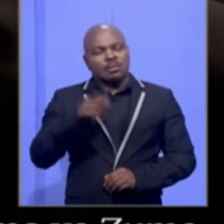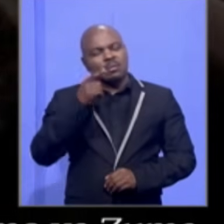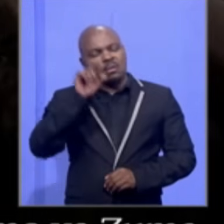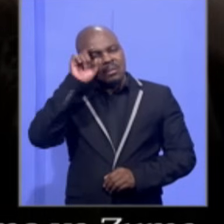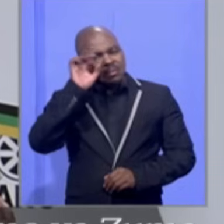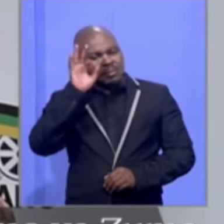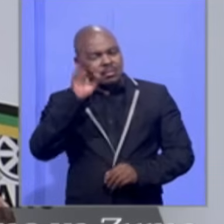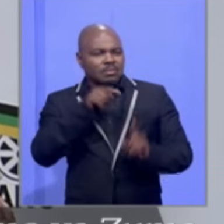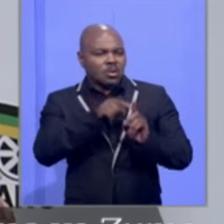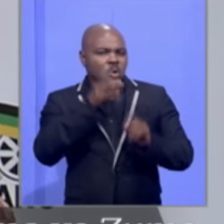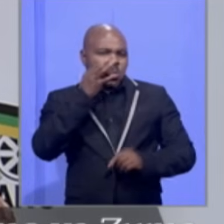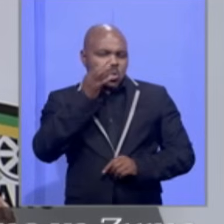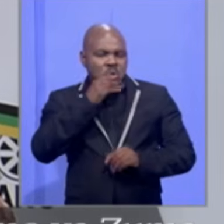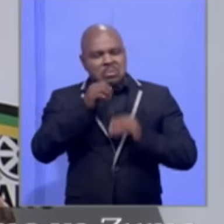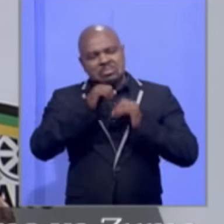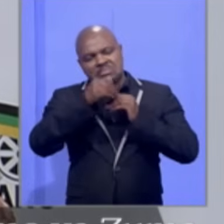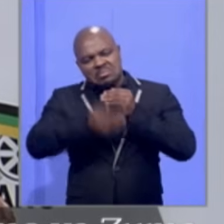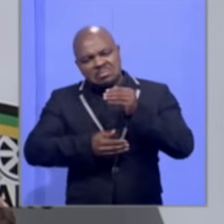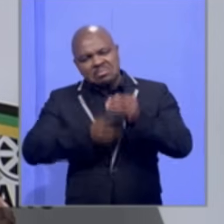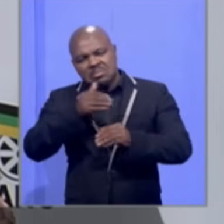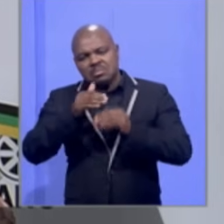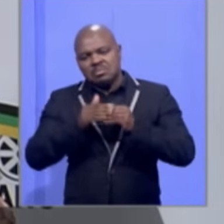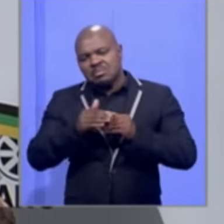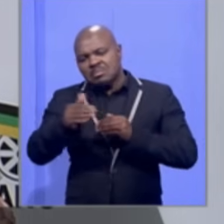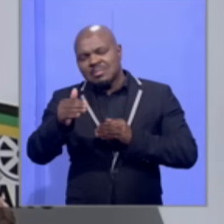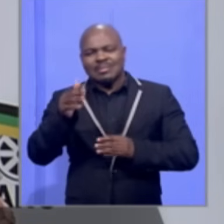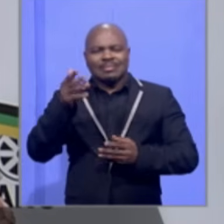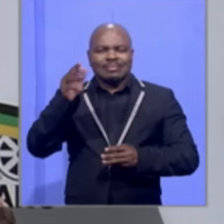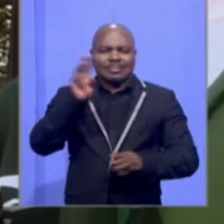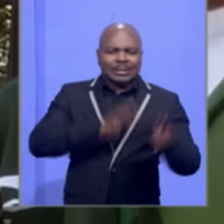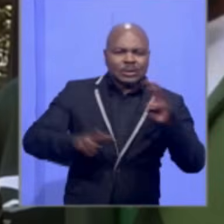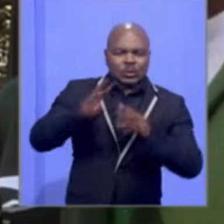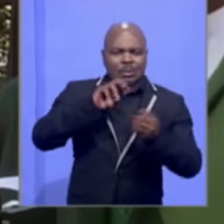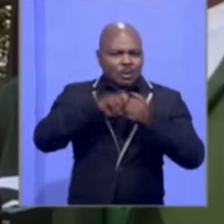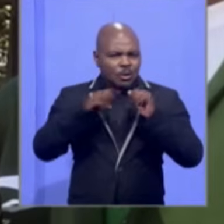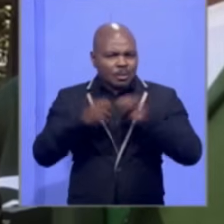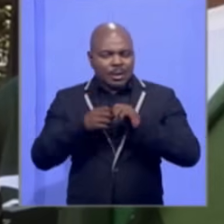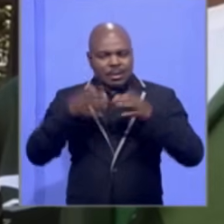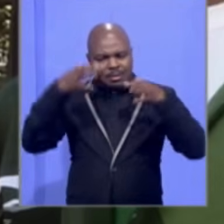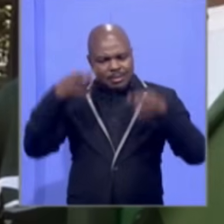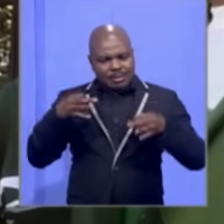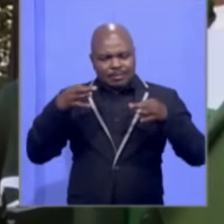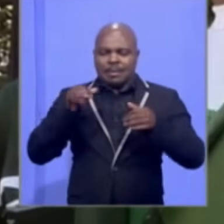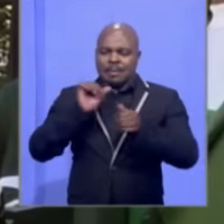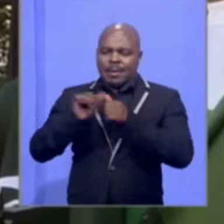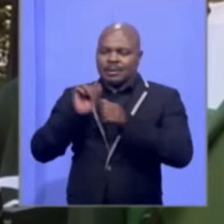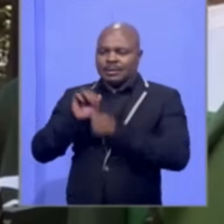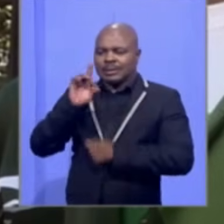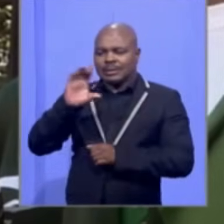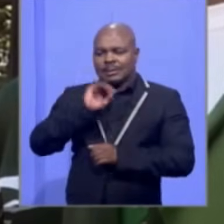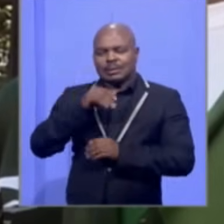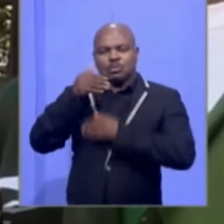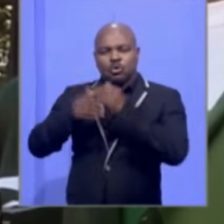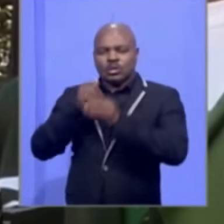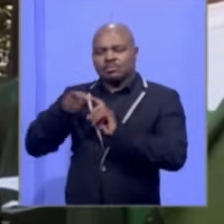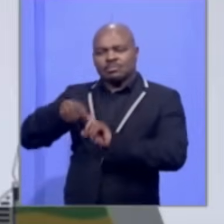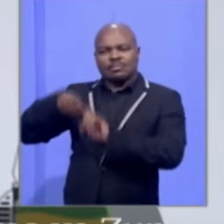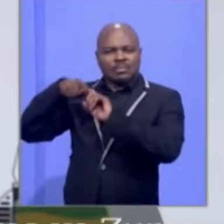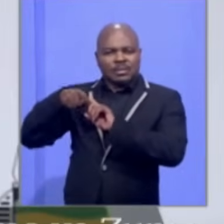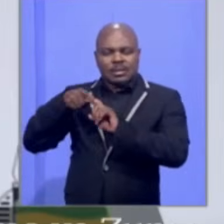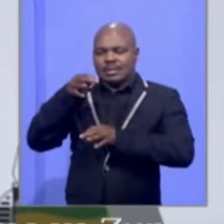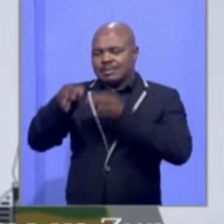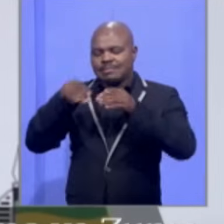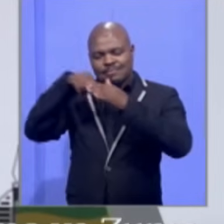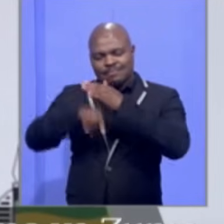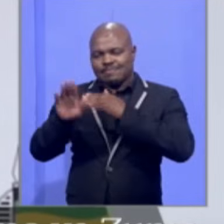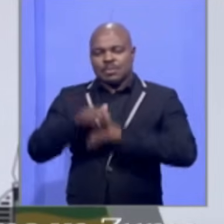alalele mephate hore ke mehato efe ya tshireletso e lebisitseng qetong ya moraorao ya ho kginwa ha mehato ya kgalemo ya Zuma. I